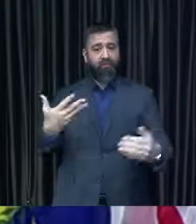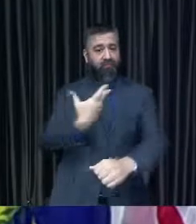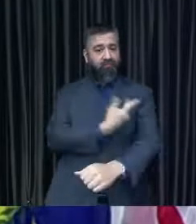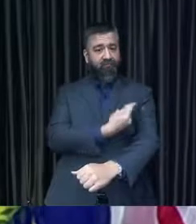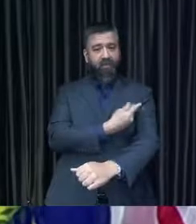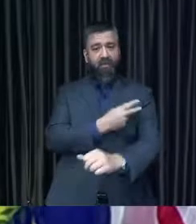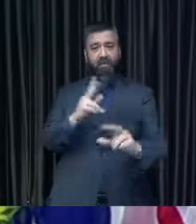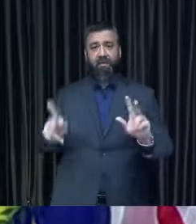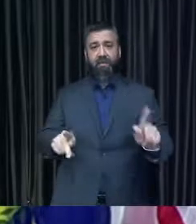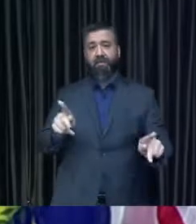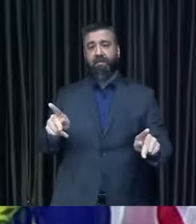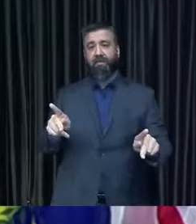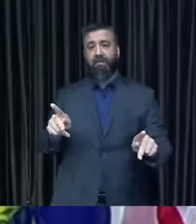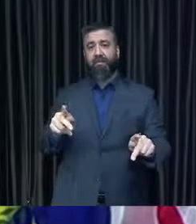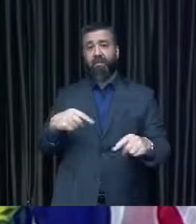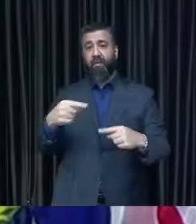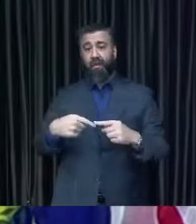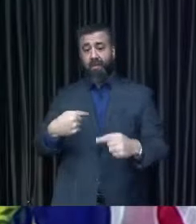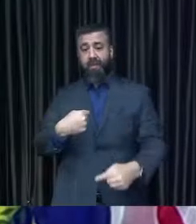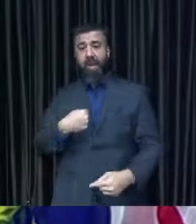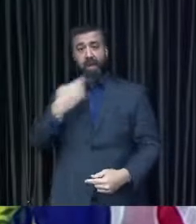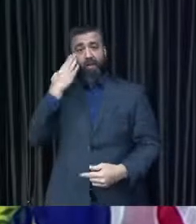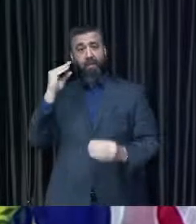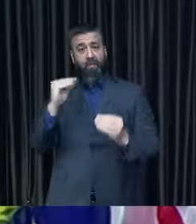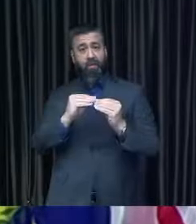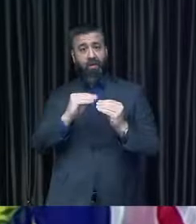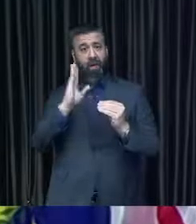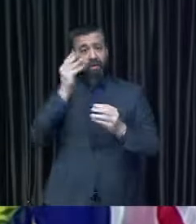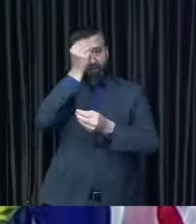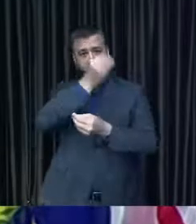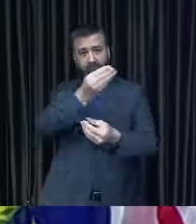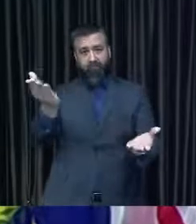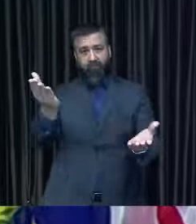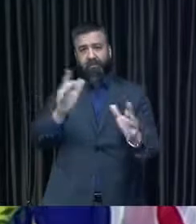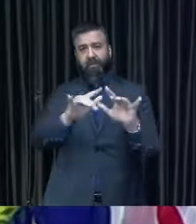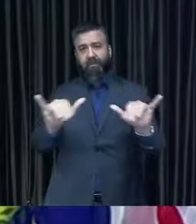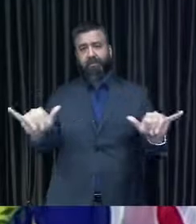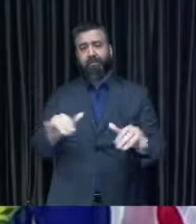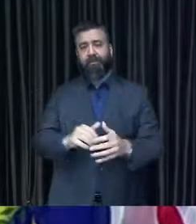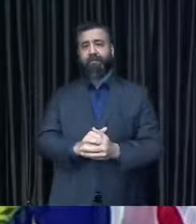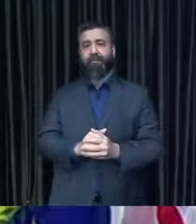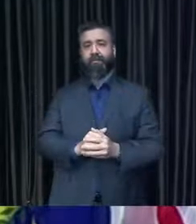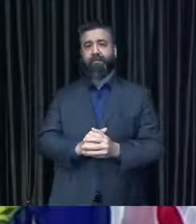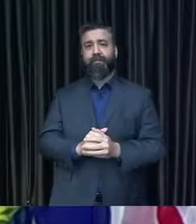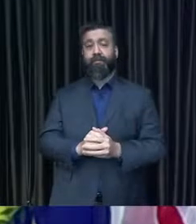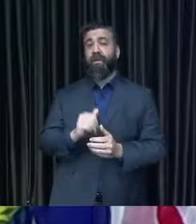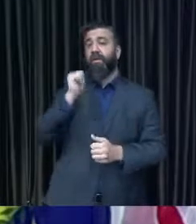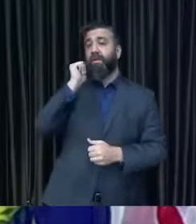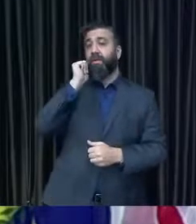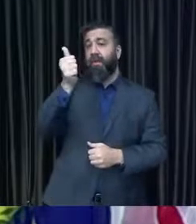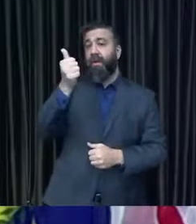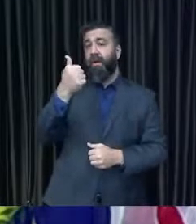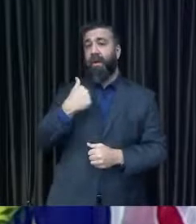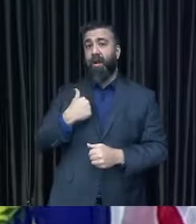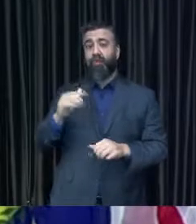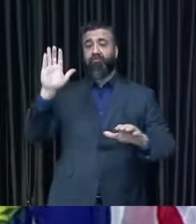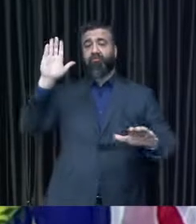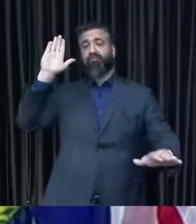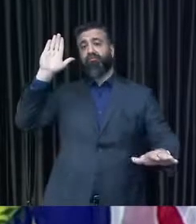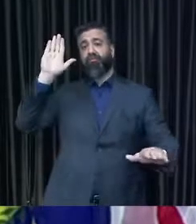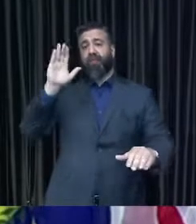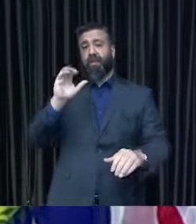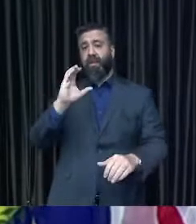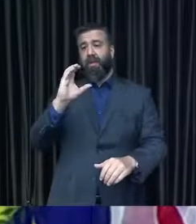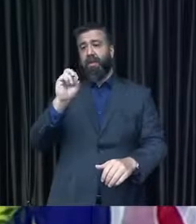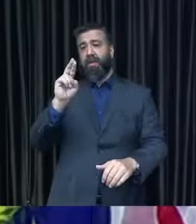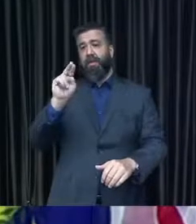And as soon as we know more, we'll make sure that you do as well. Tomorrow I will be sworn in as county executive, along